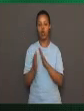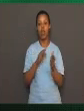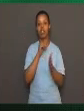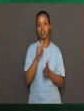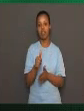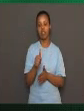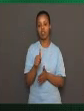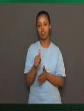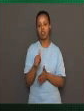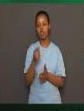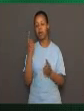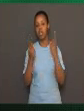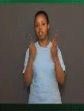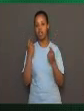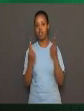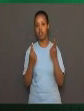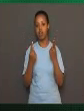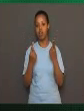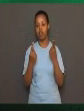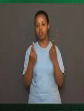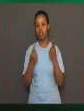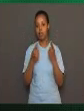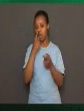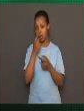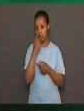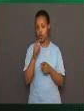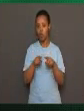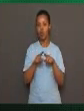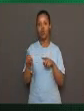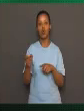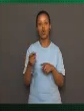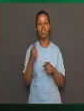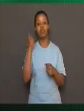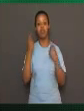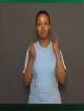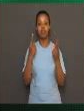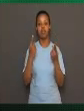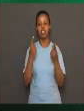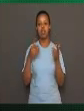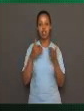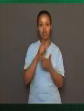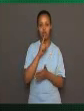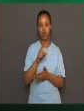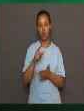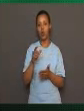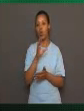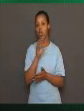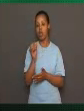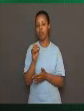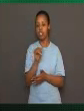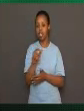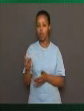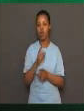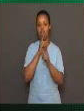becomes associated with a different stimulus, but produces the same